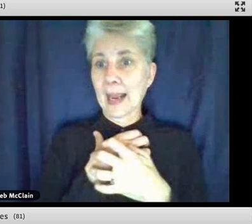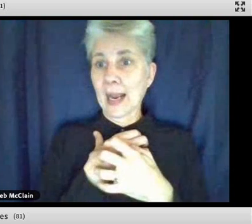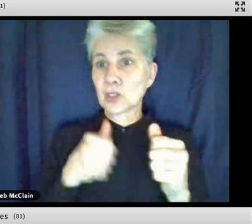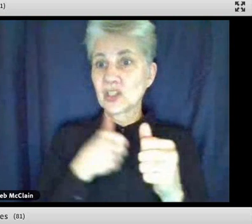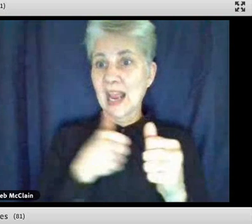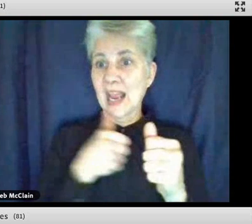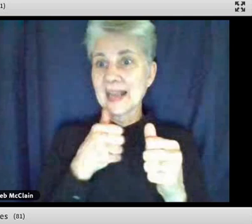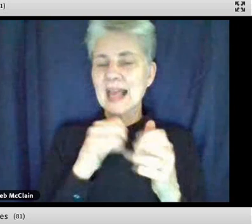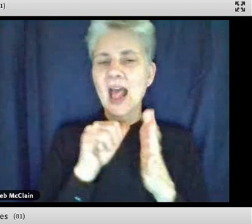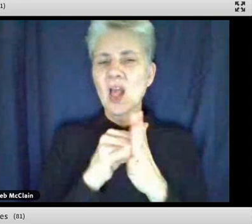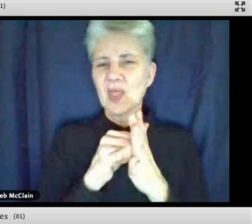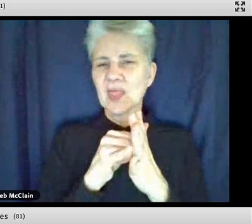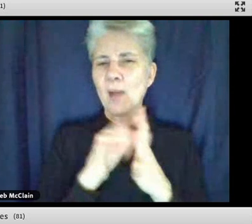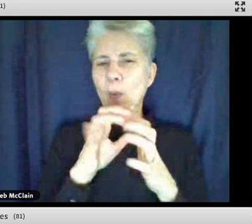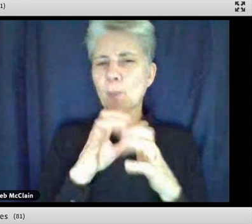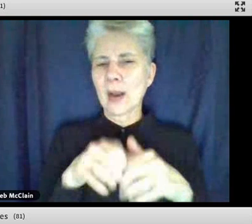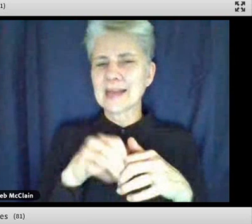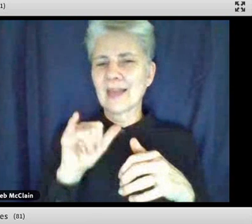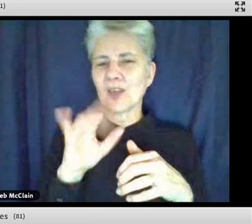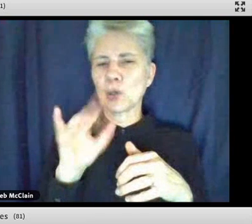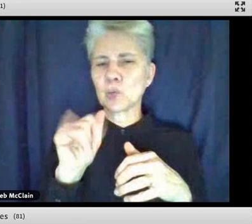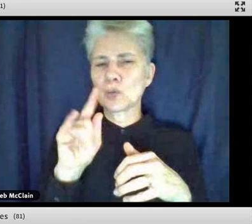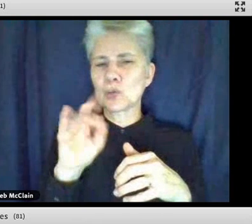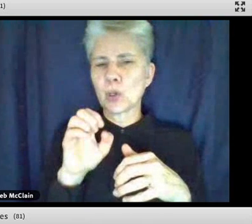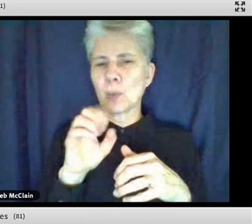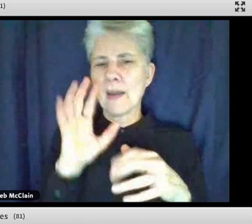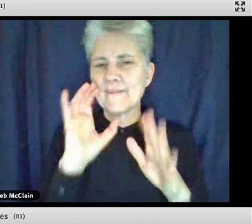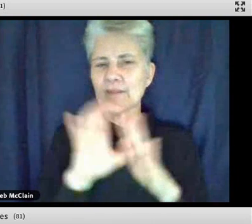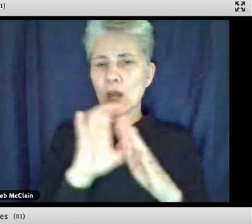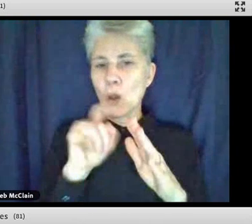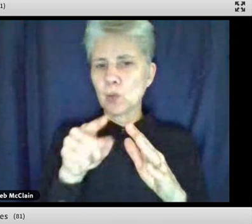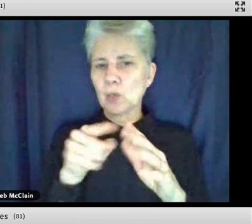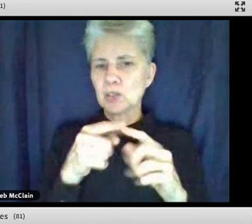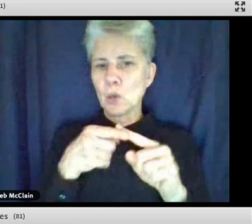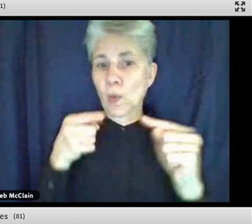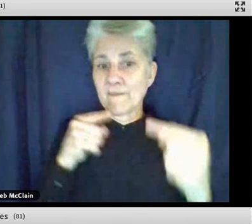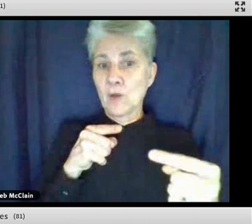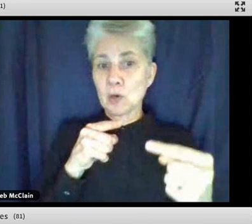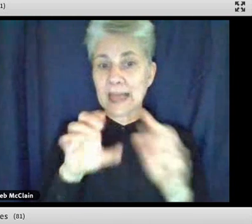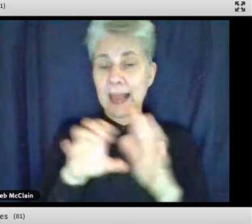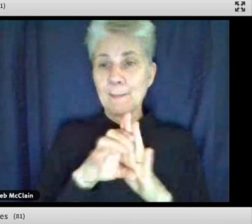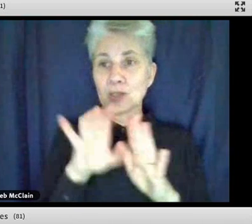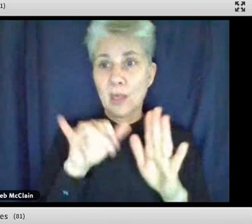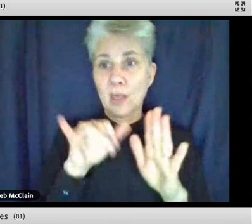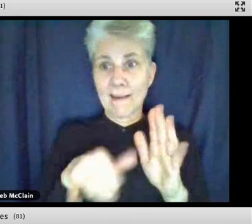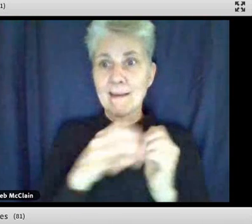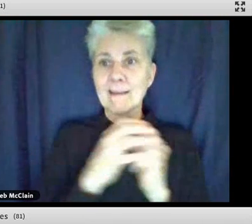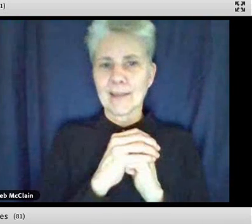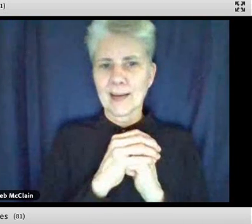down the YouTube video into different images, and you can do a reverse image search on those.